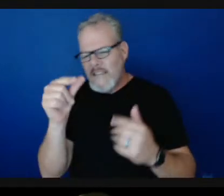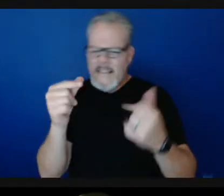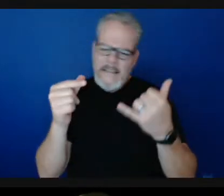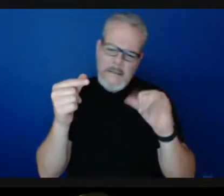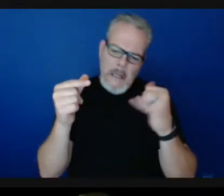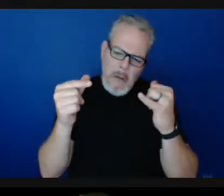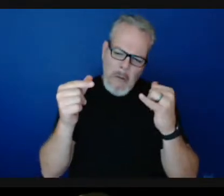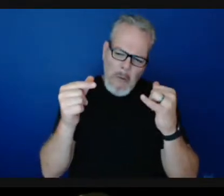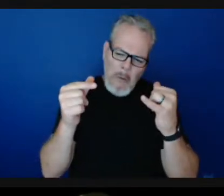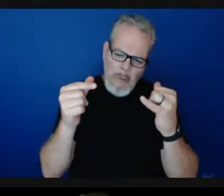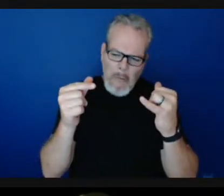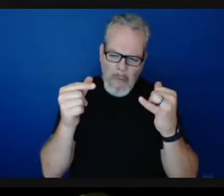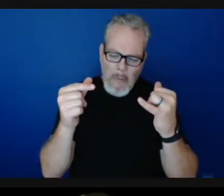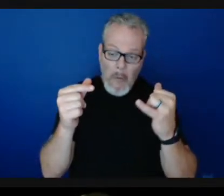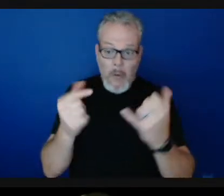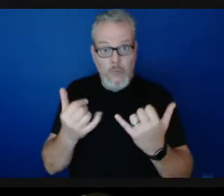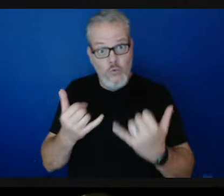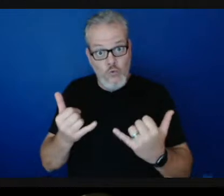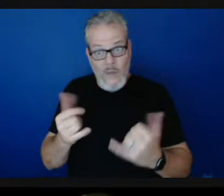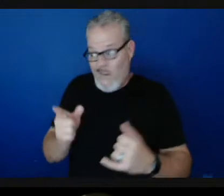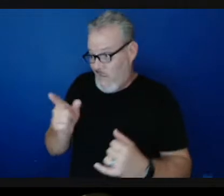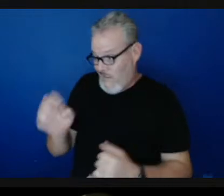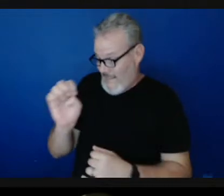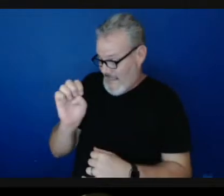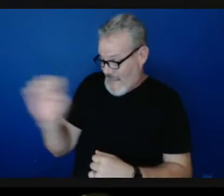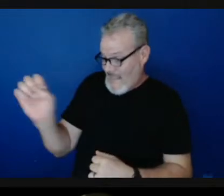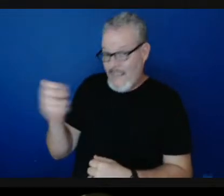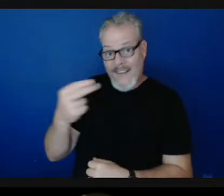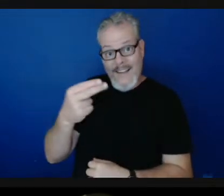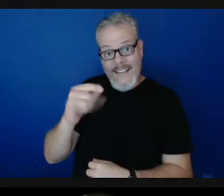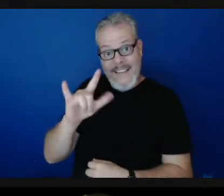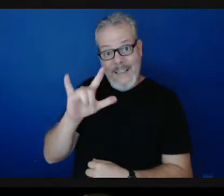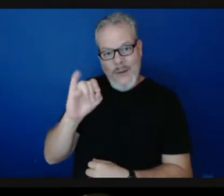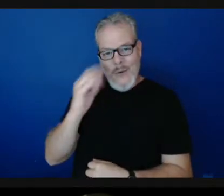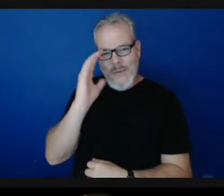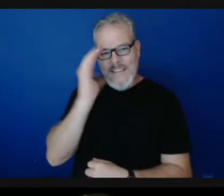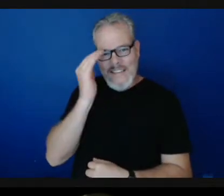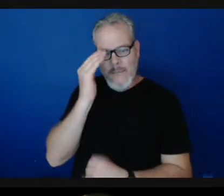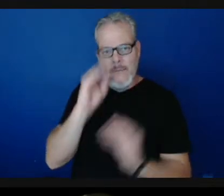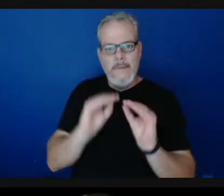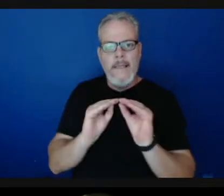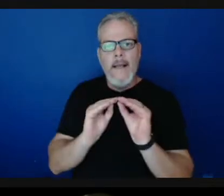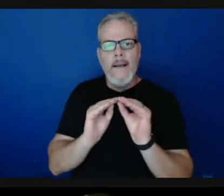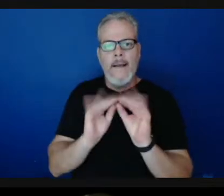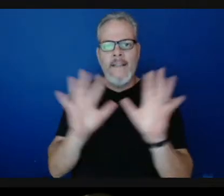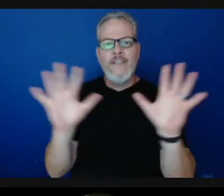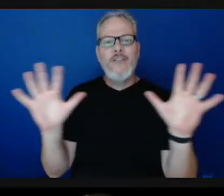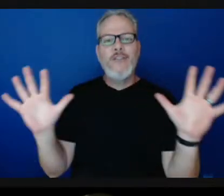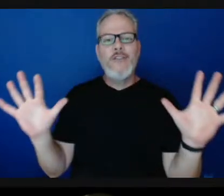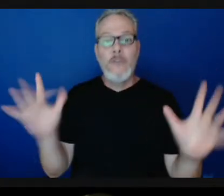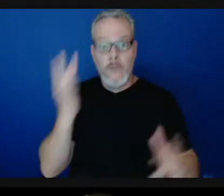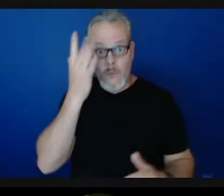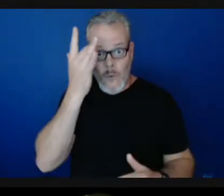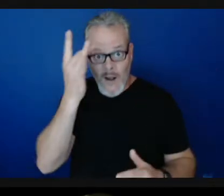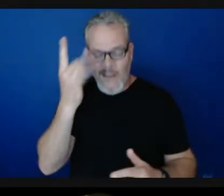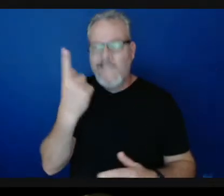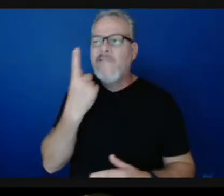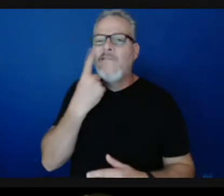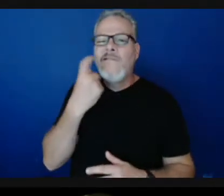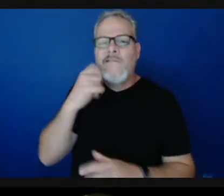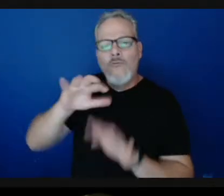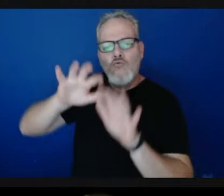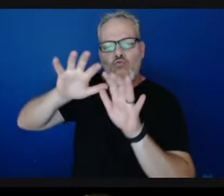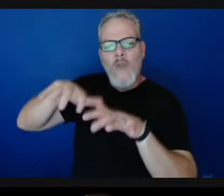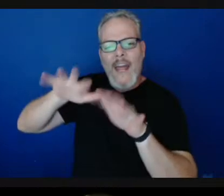Whereas today, it seems clearer in Hilo and Volcano area, perhaps partly due to the recent rainfall that's come through